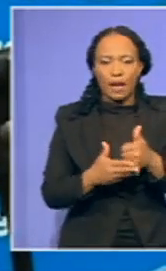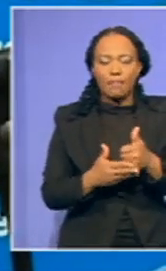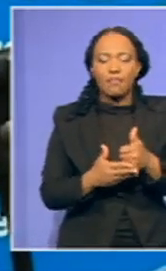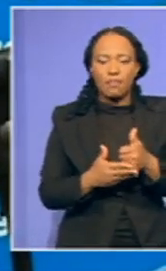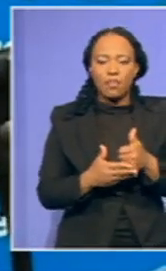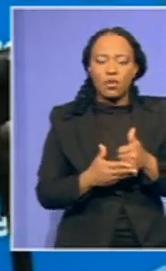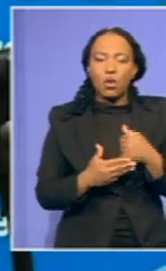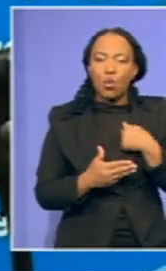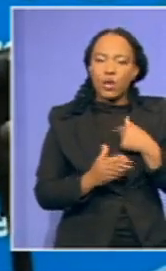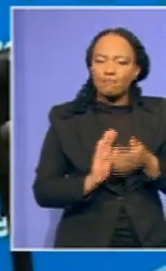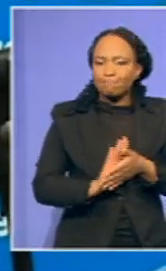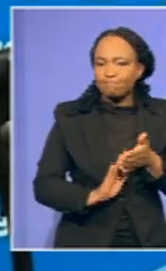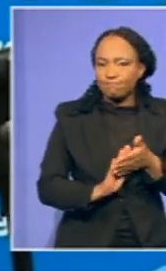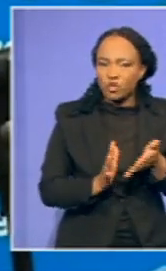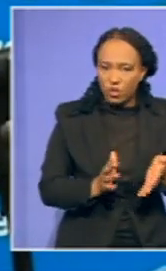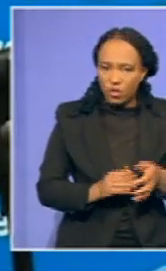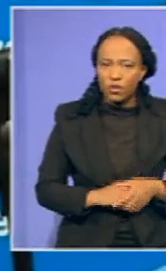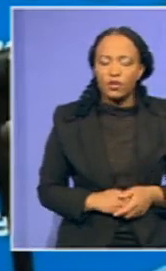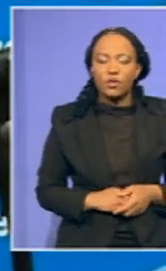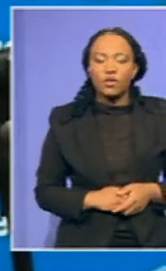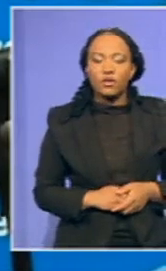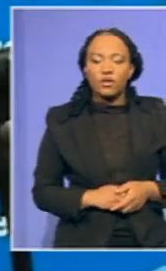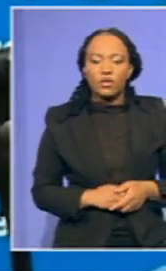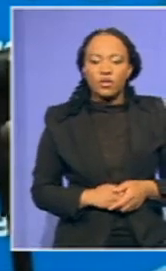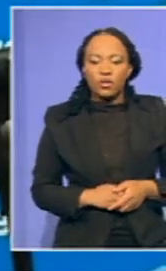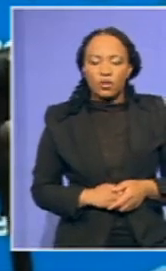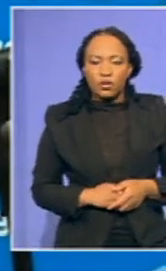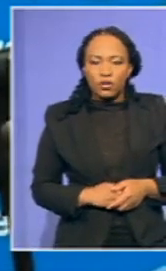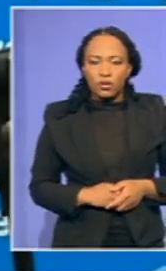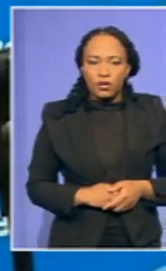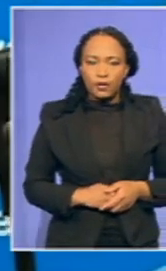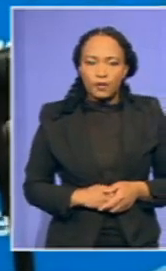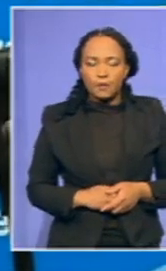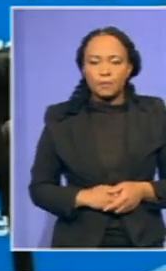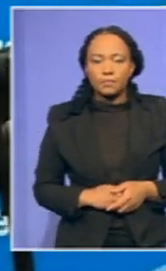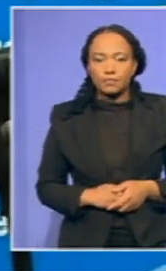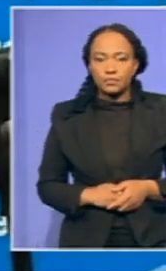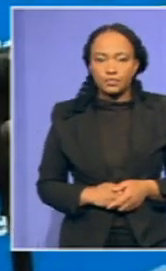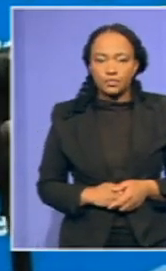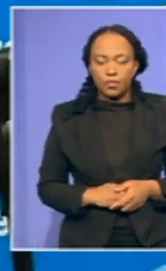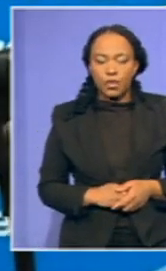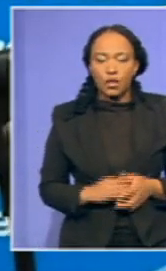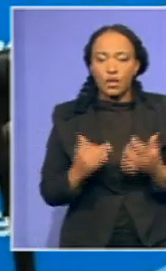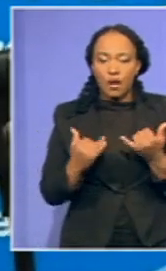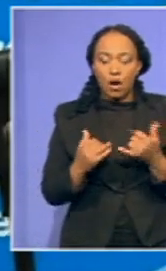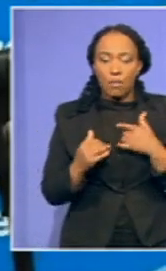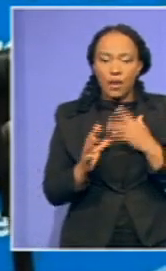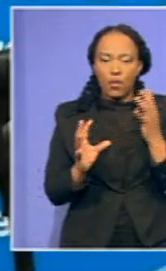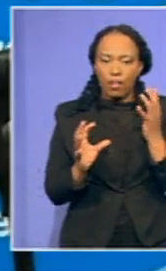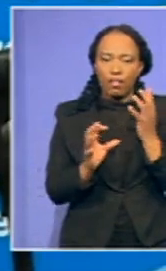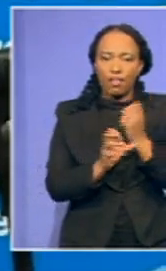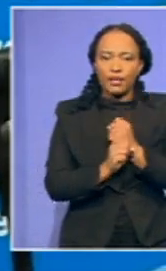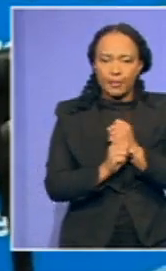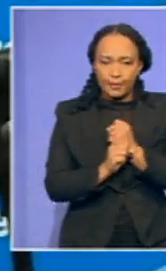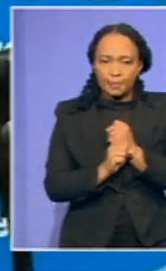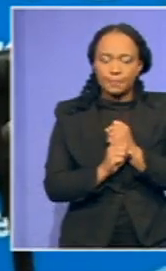move in that space. And as I conclude, and I think it